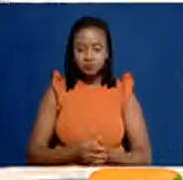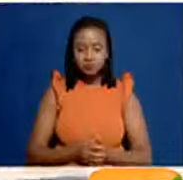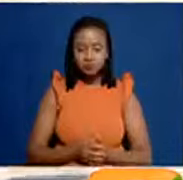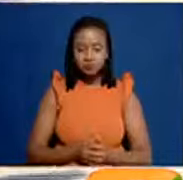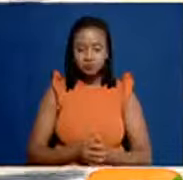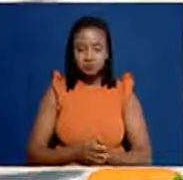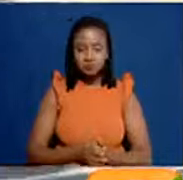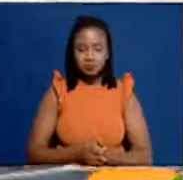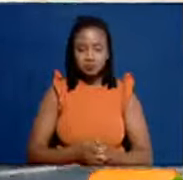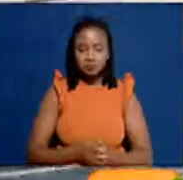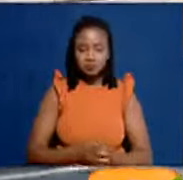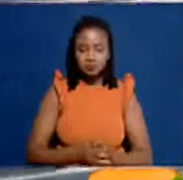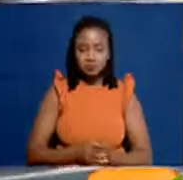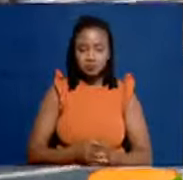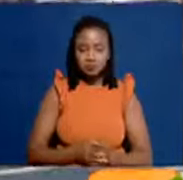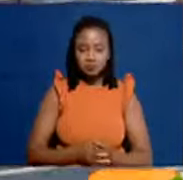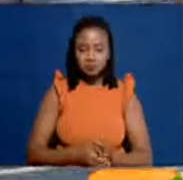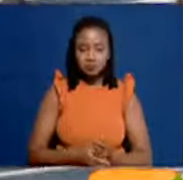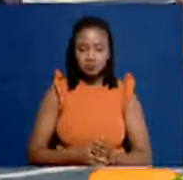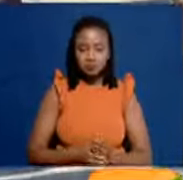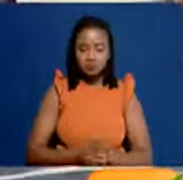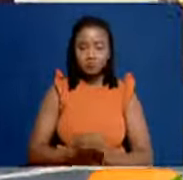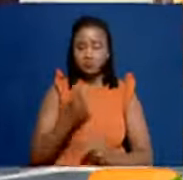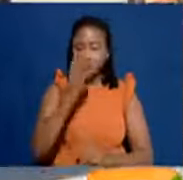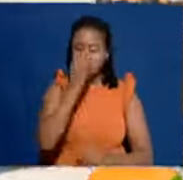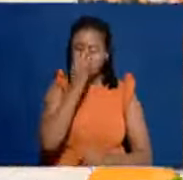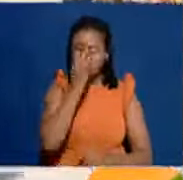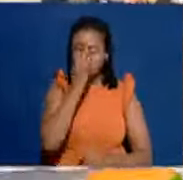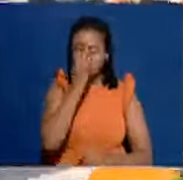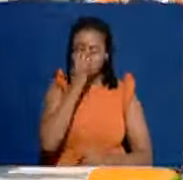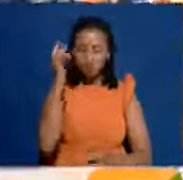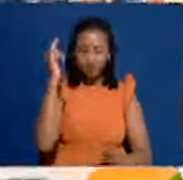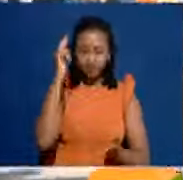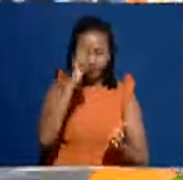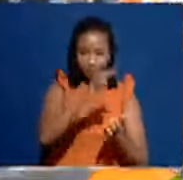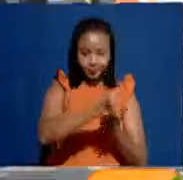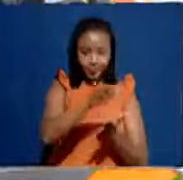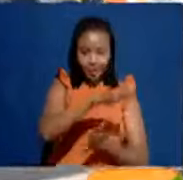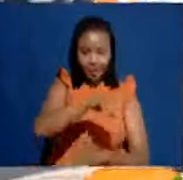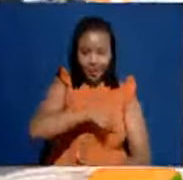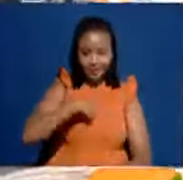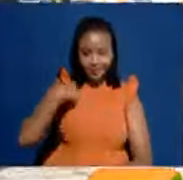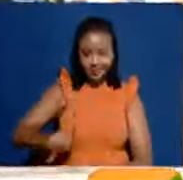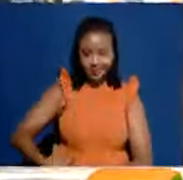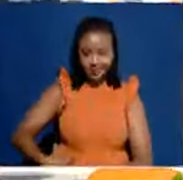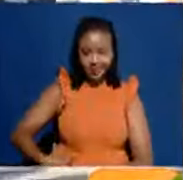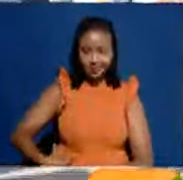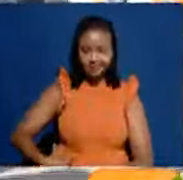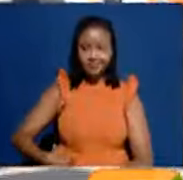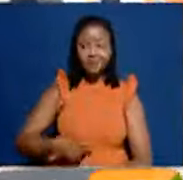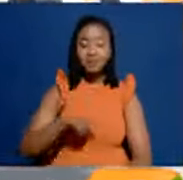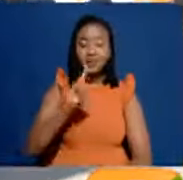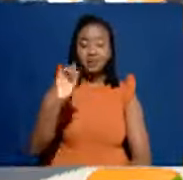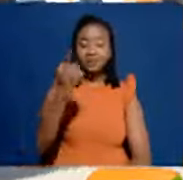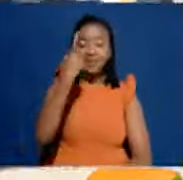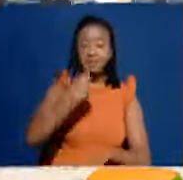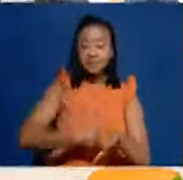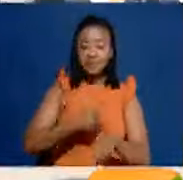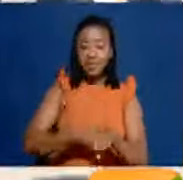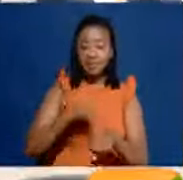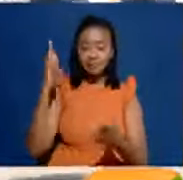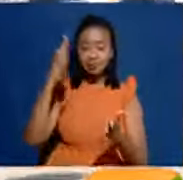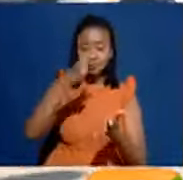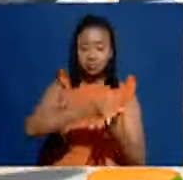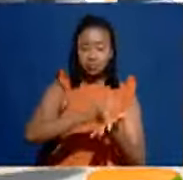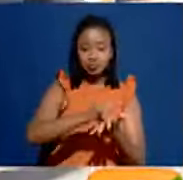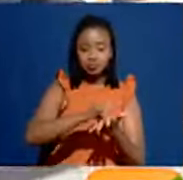President William Ruto has begun his three-day state visit to the People's Republic of China. This being his first visit since being